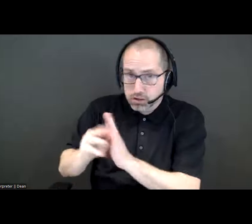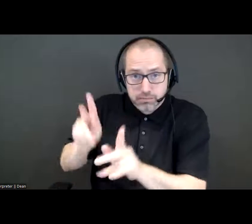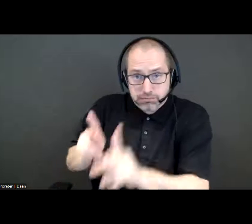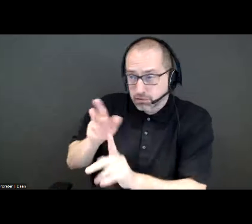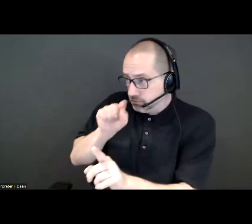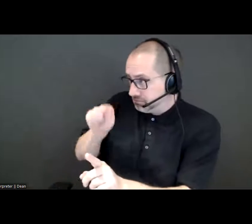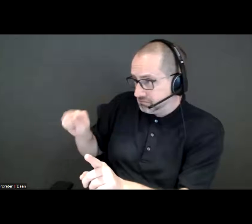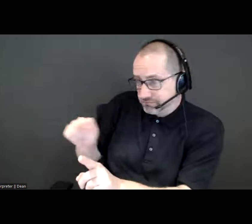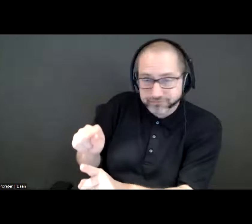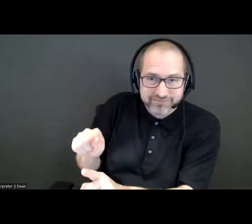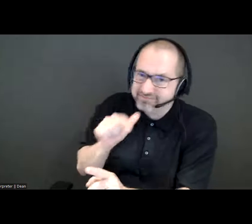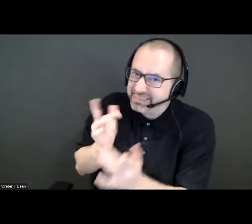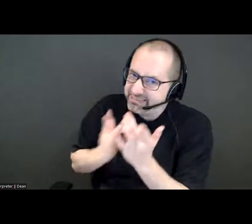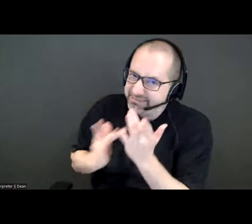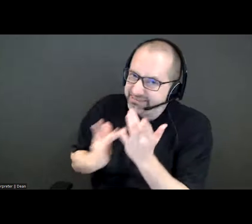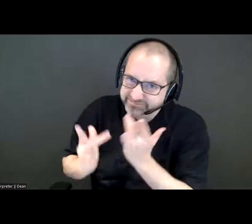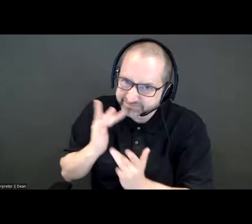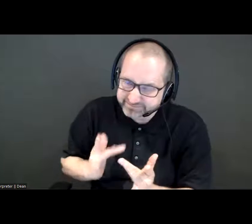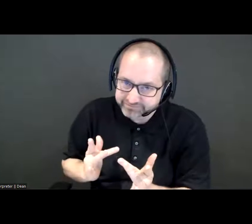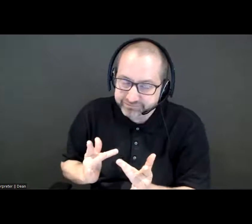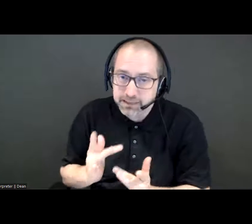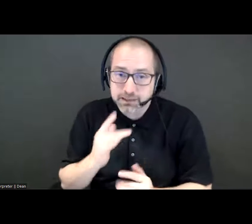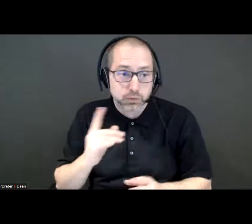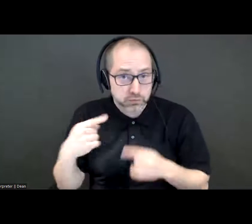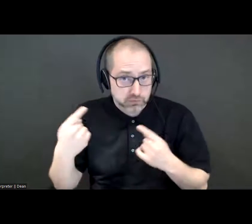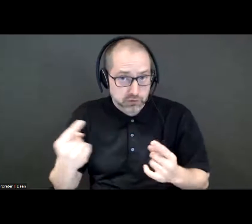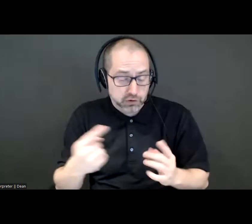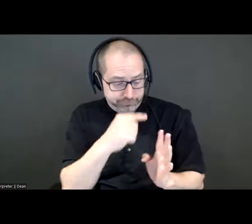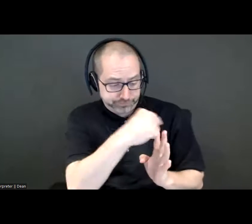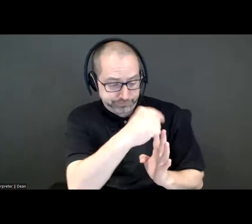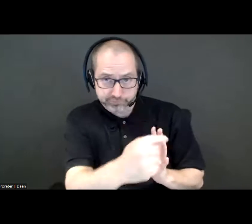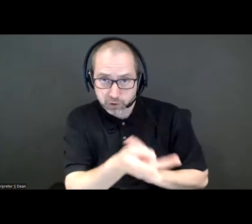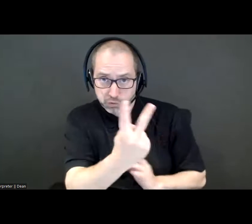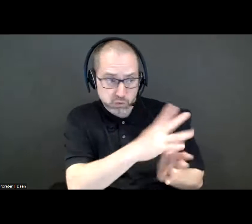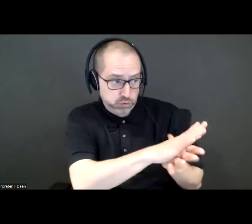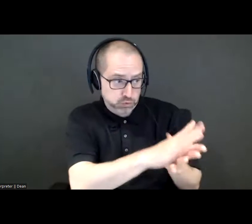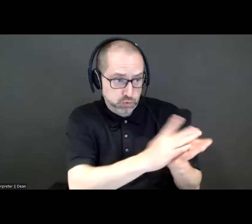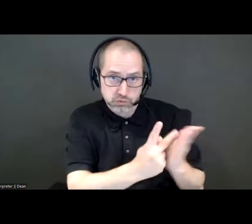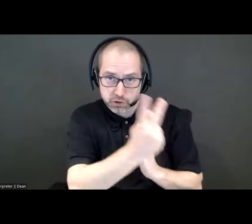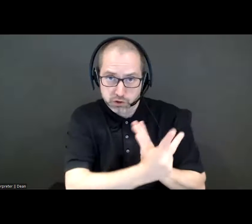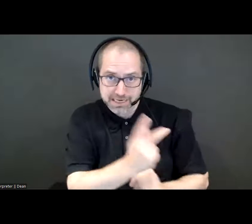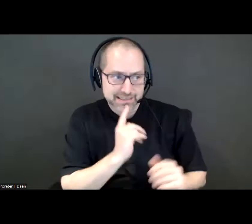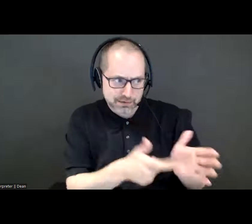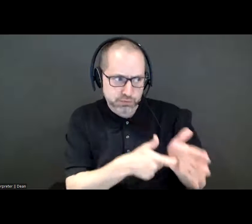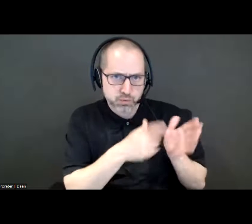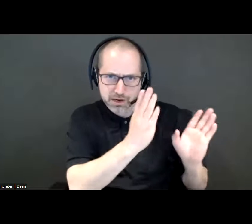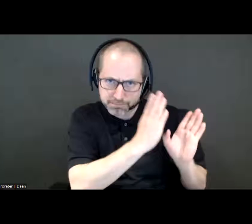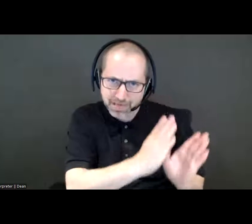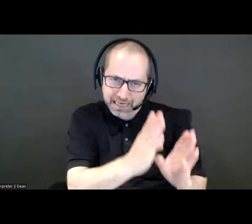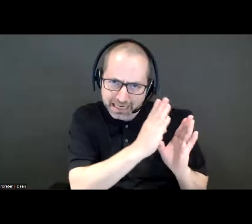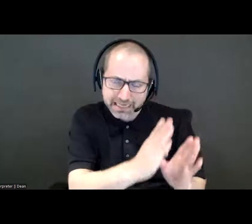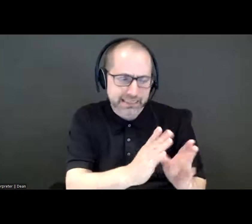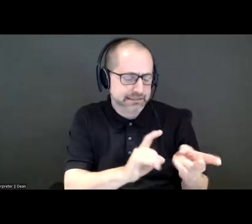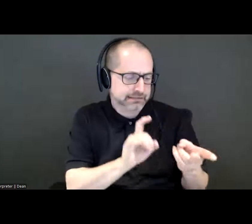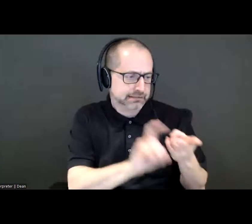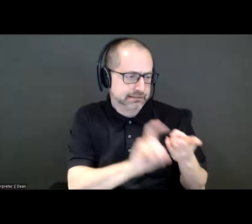So we've heard about 2 school projects that would require quite a bit of planning and quite a bit of time